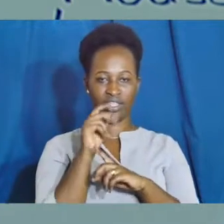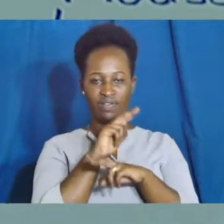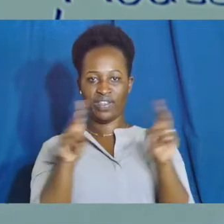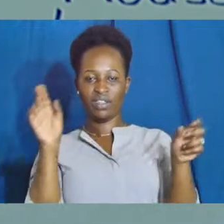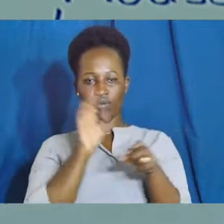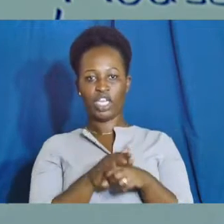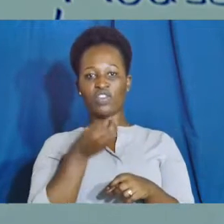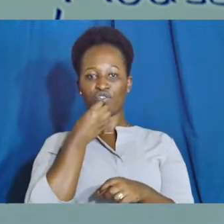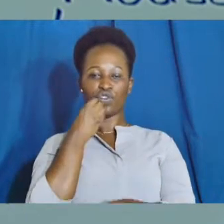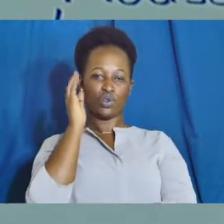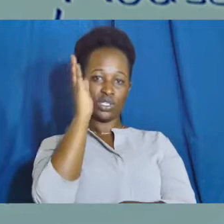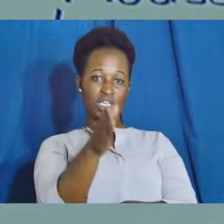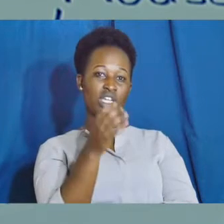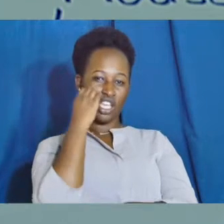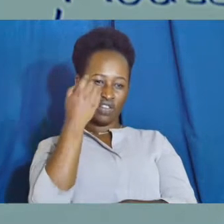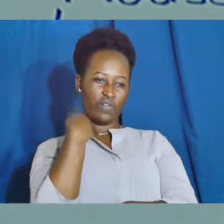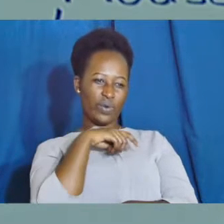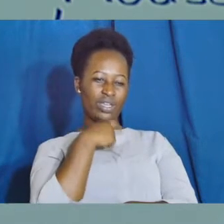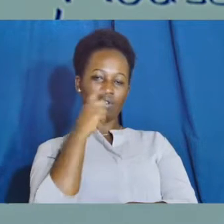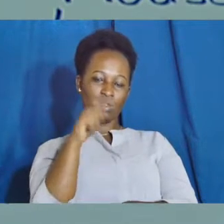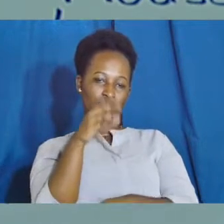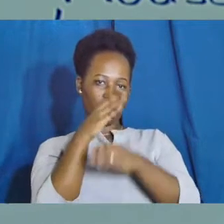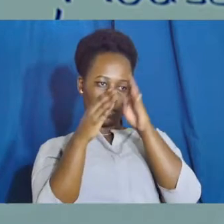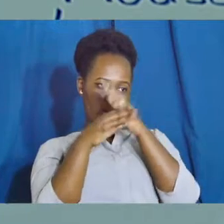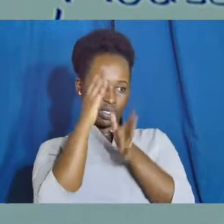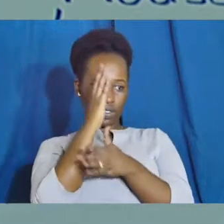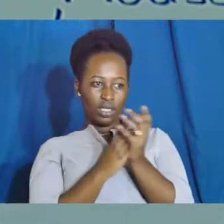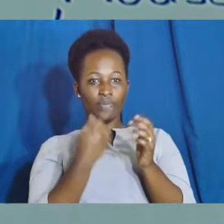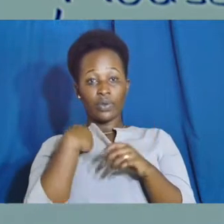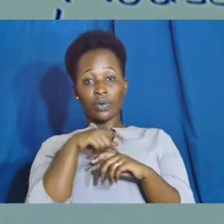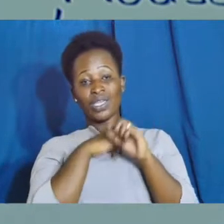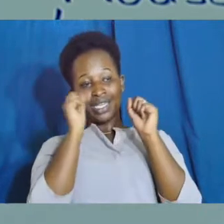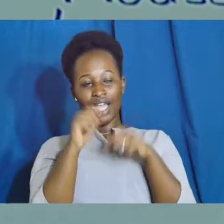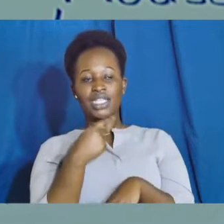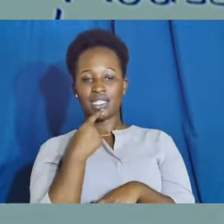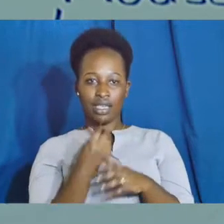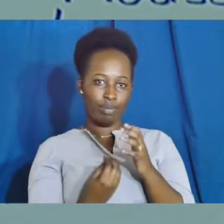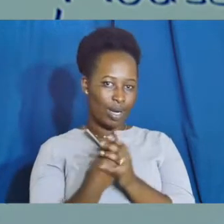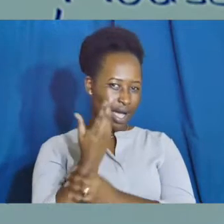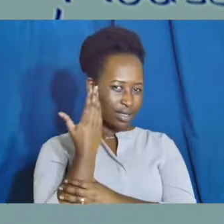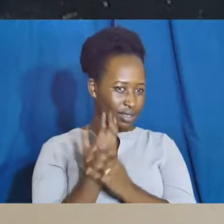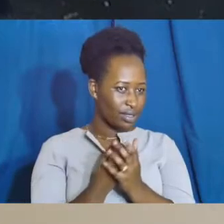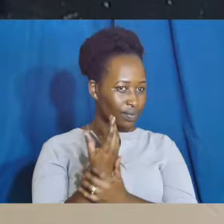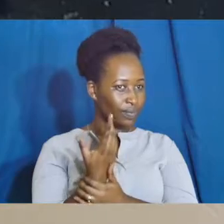Like, if we need to construct some of them, we can say plants,